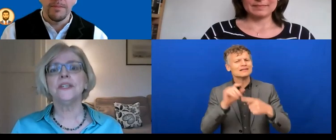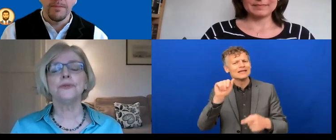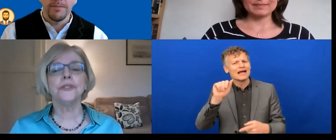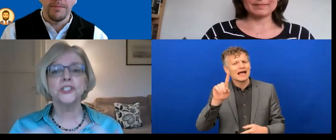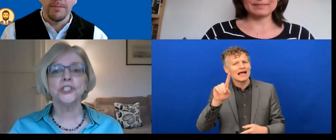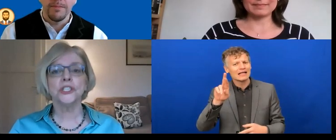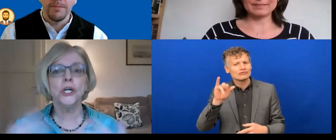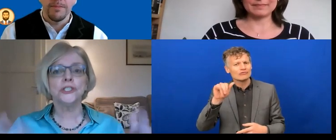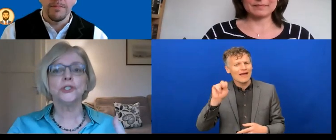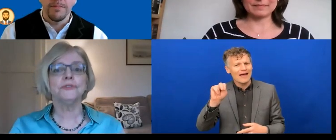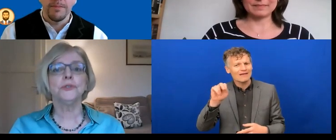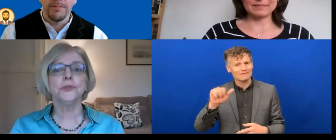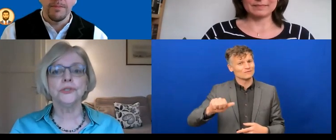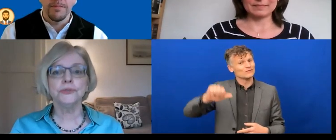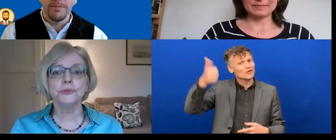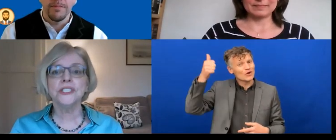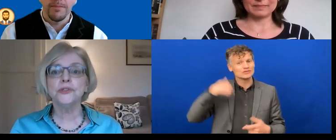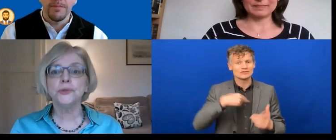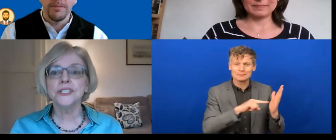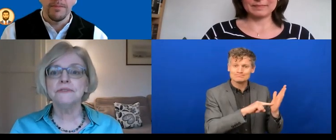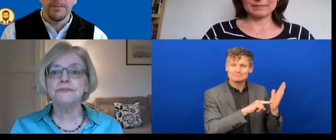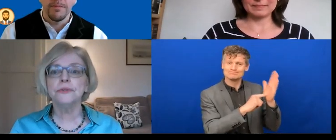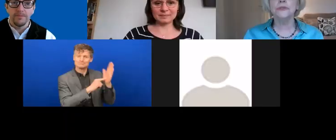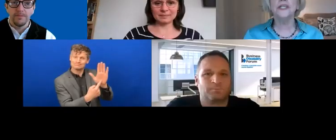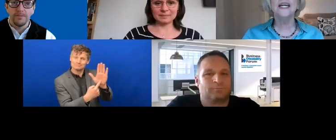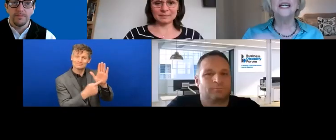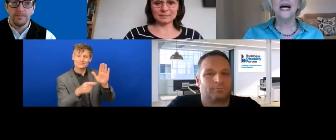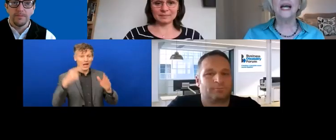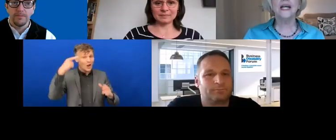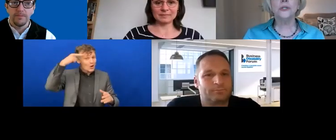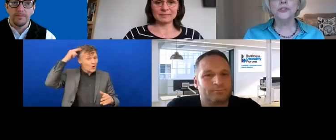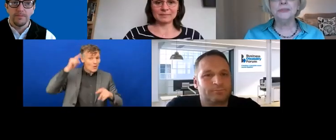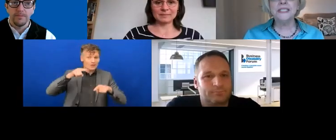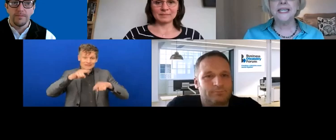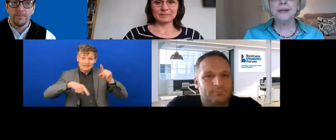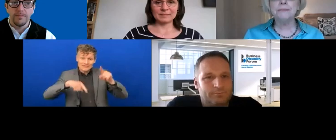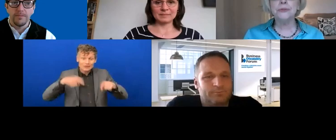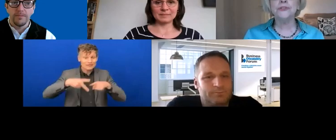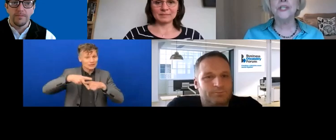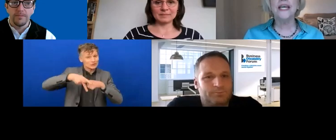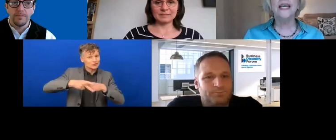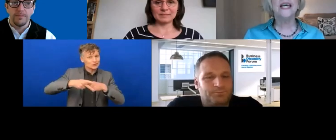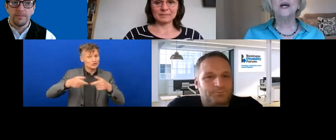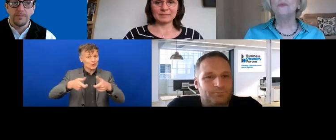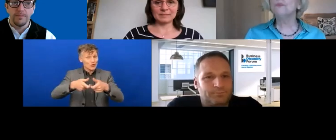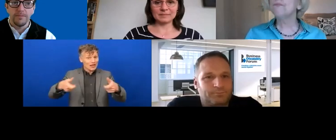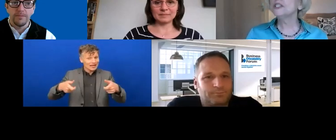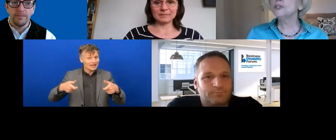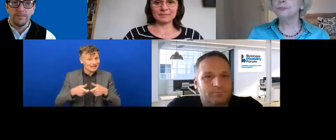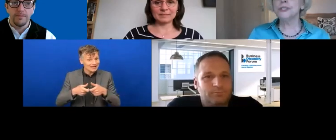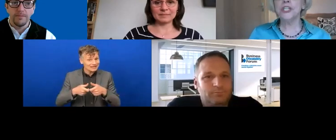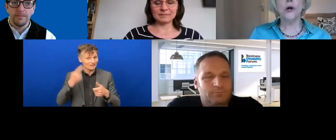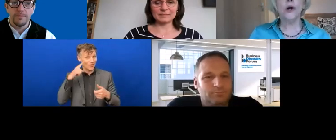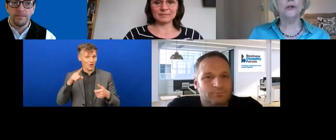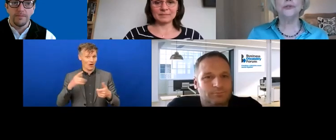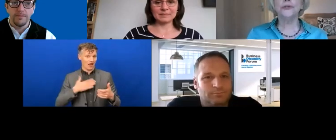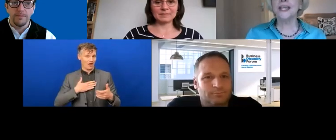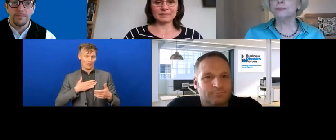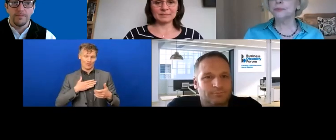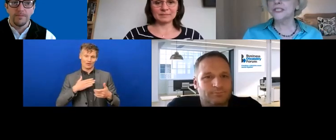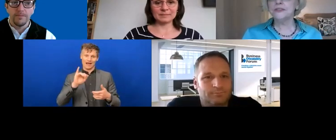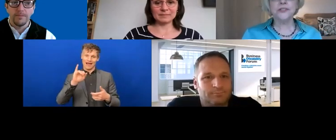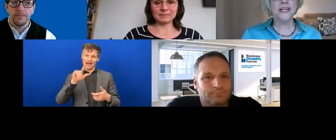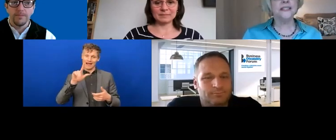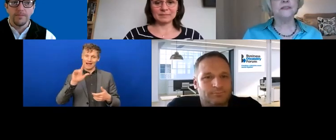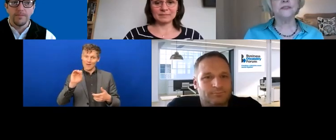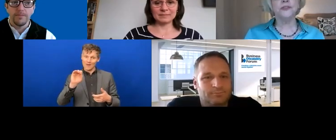and the introduction, the launch of the neurodiversity toolkit for ILO GBDN members, but appreciate all your